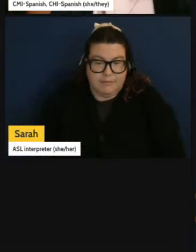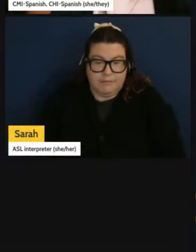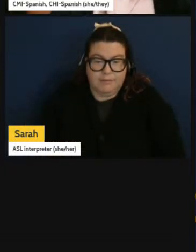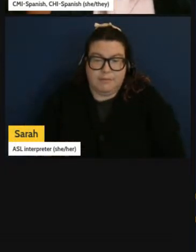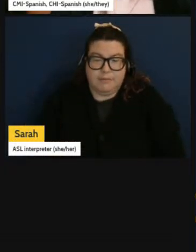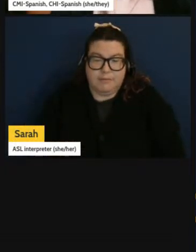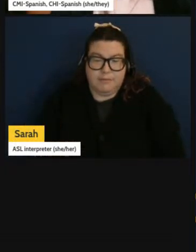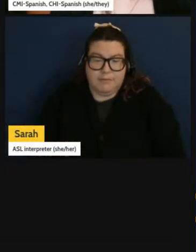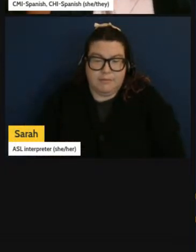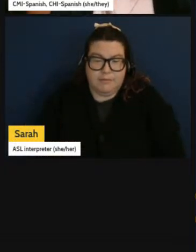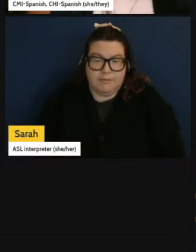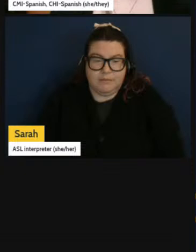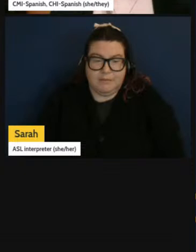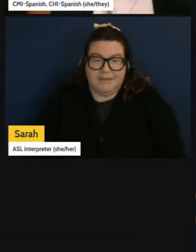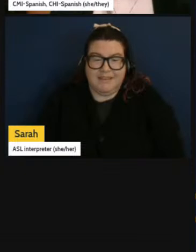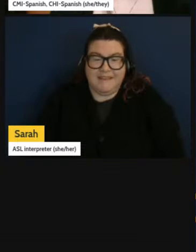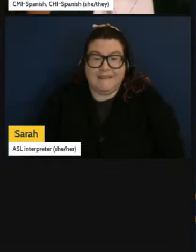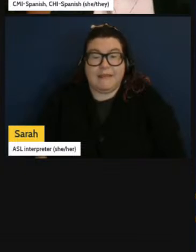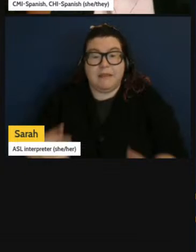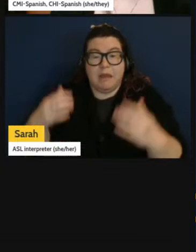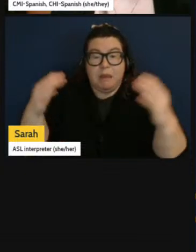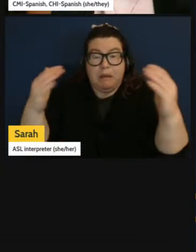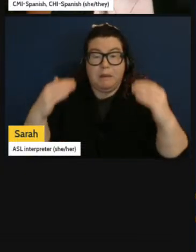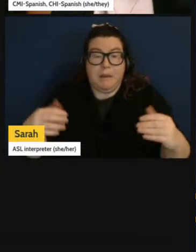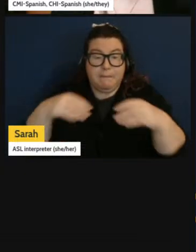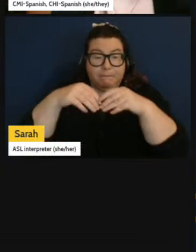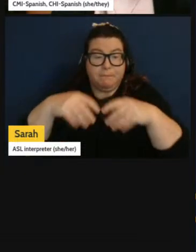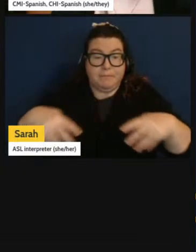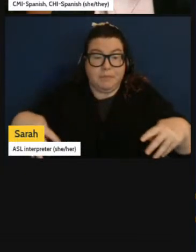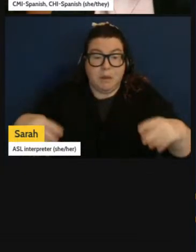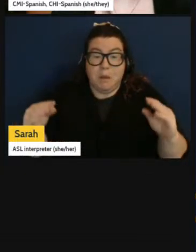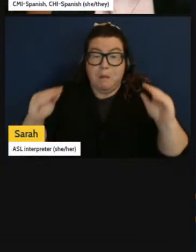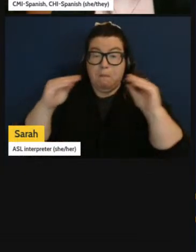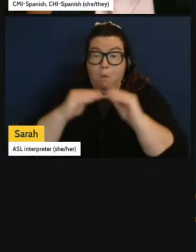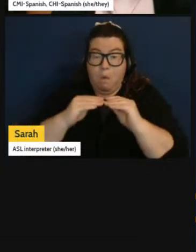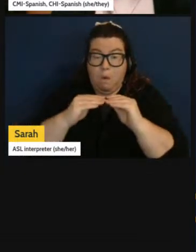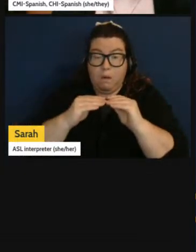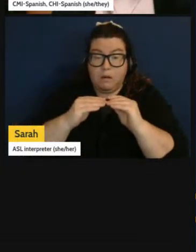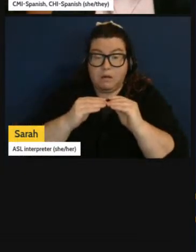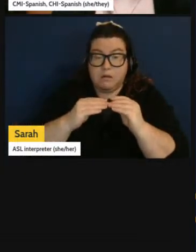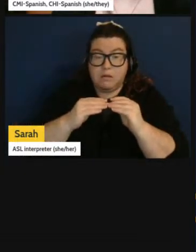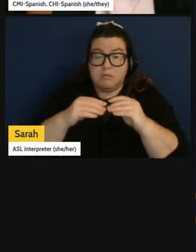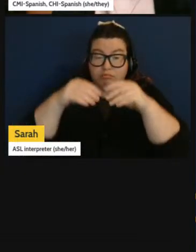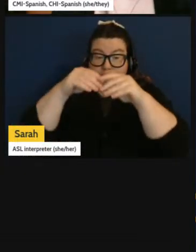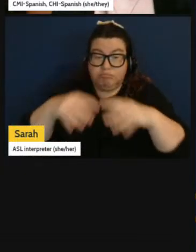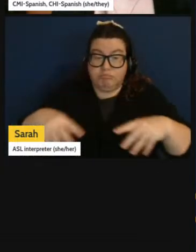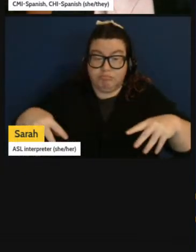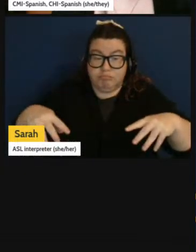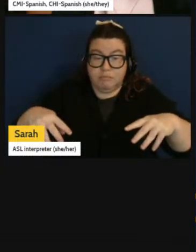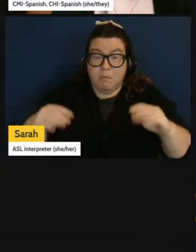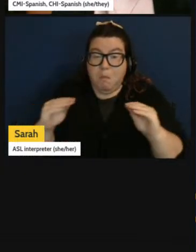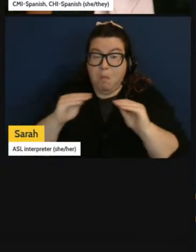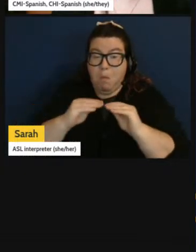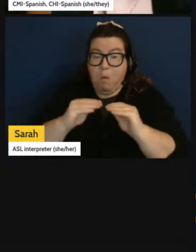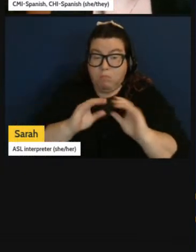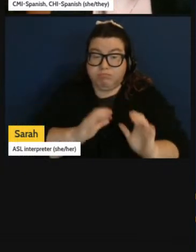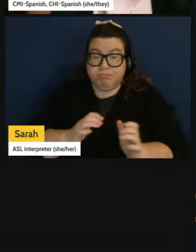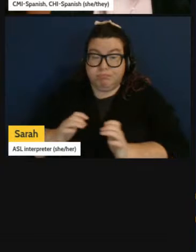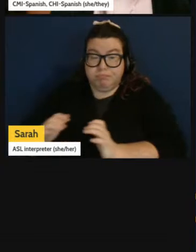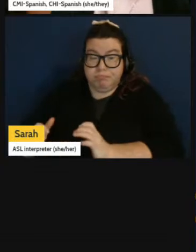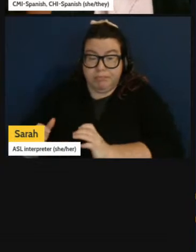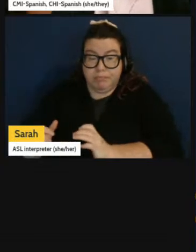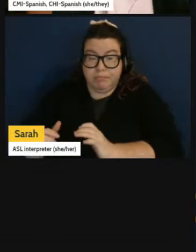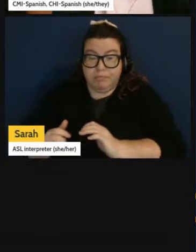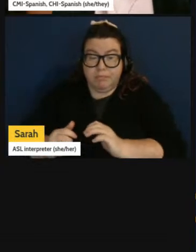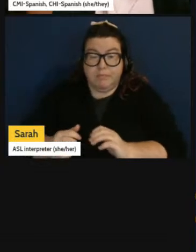Now, we can expand this acronym even further with more subcategories. So here, depending on who